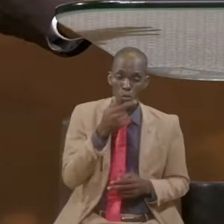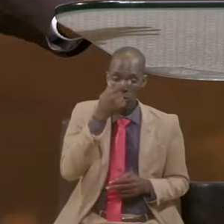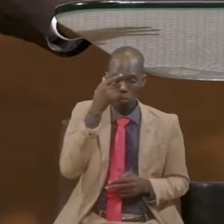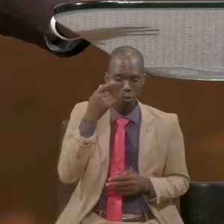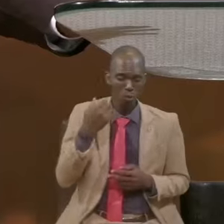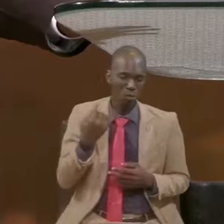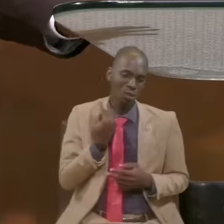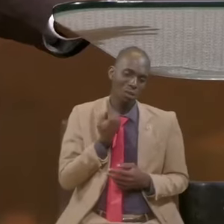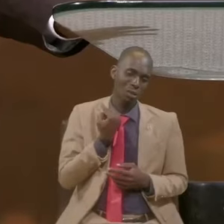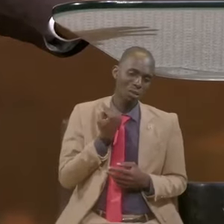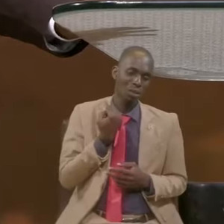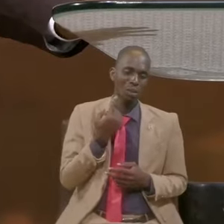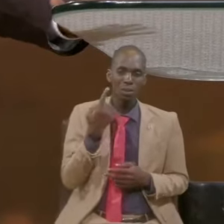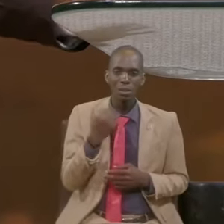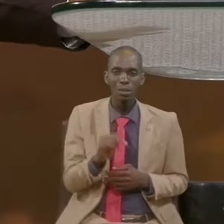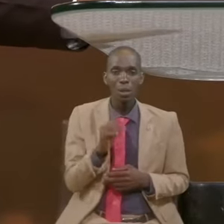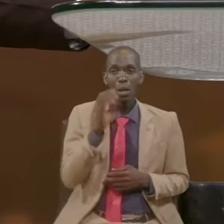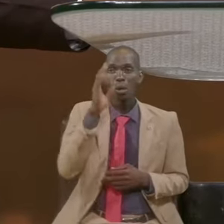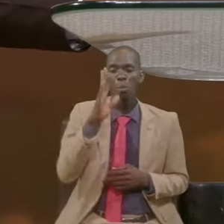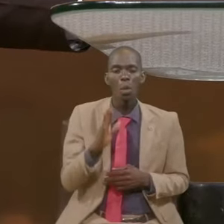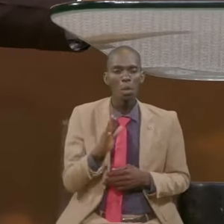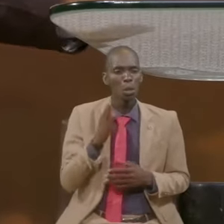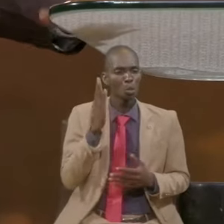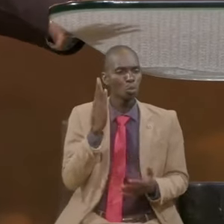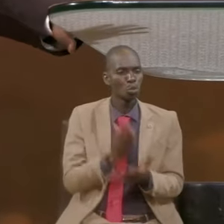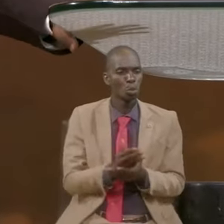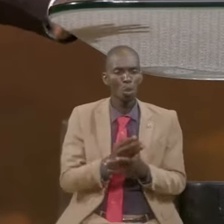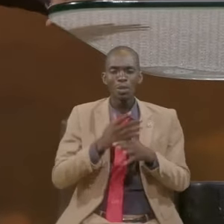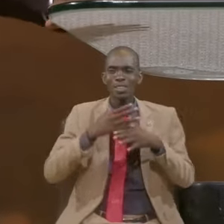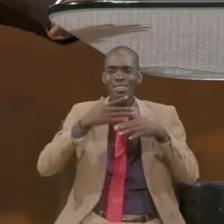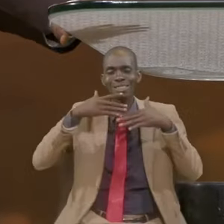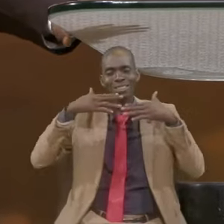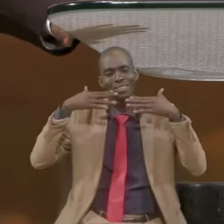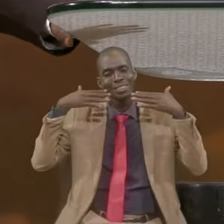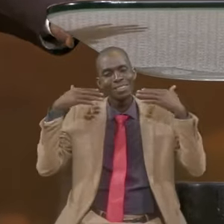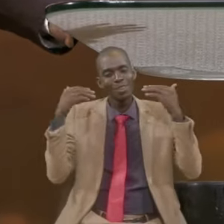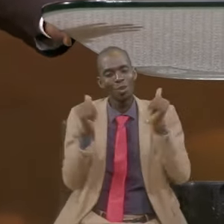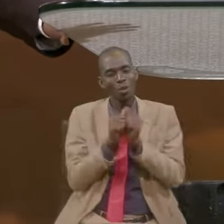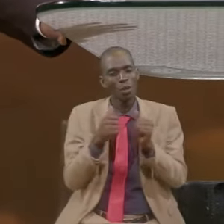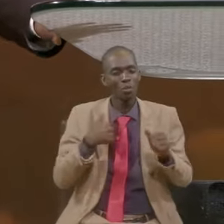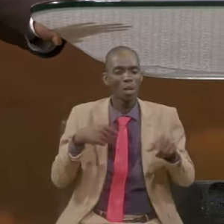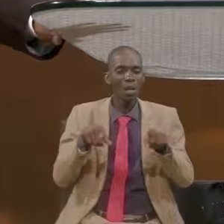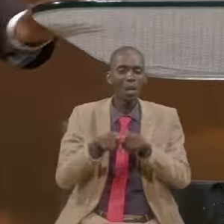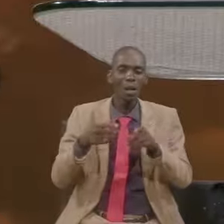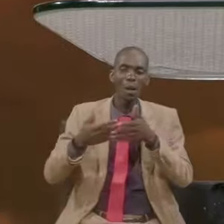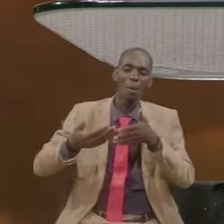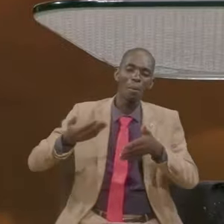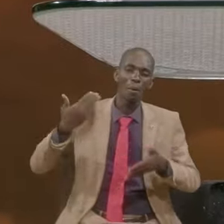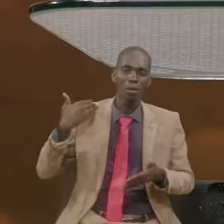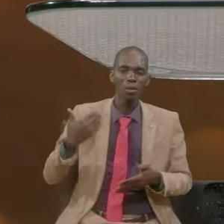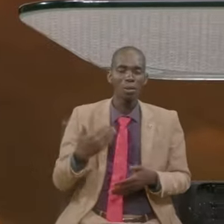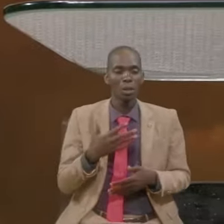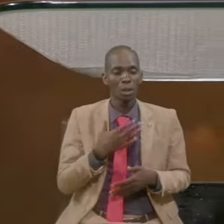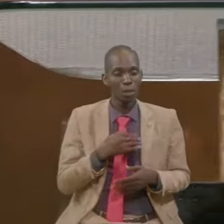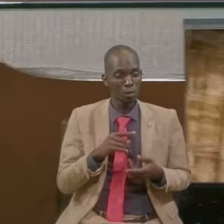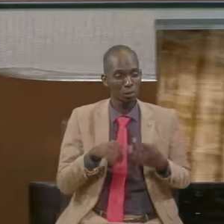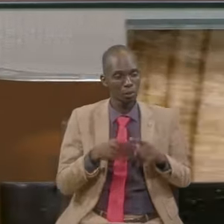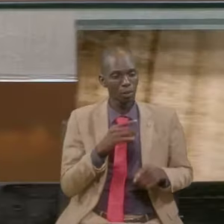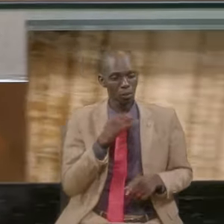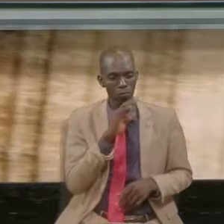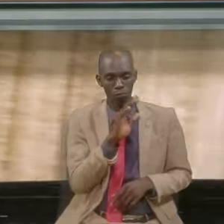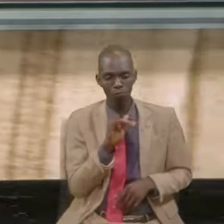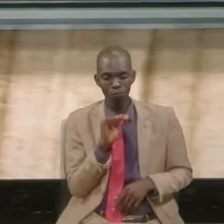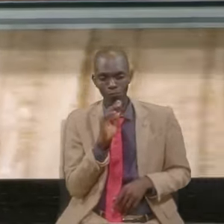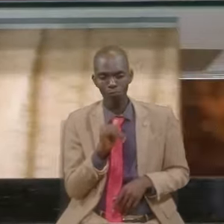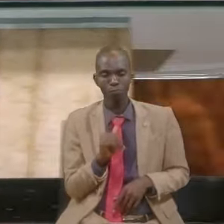recent, the pastor doesn't smile wide the way he used to do to me. Don't worry, come. And then